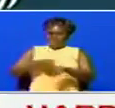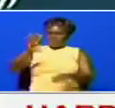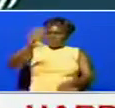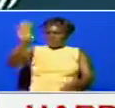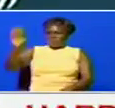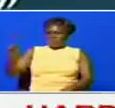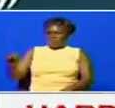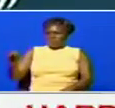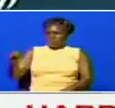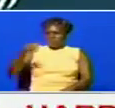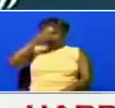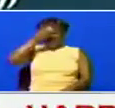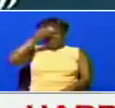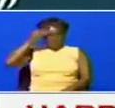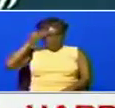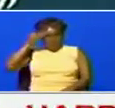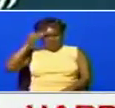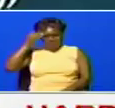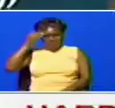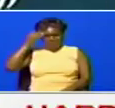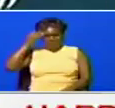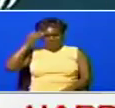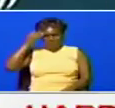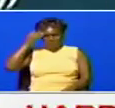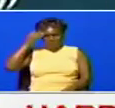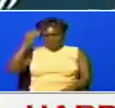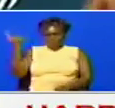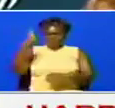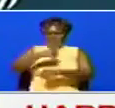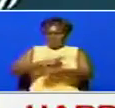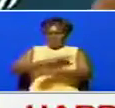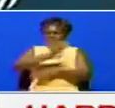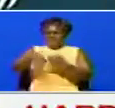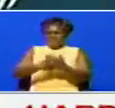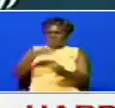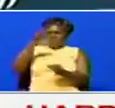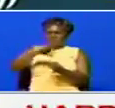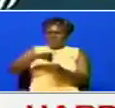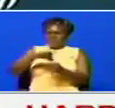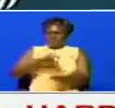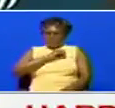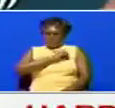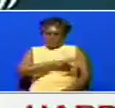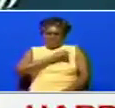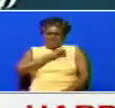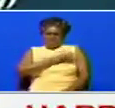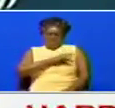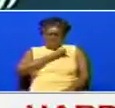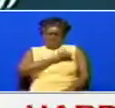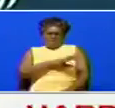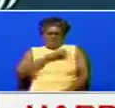to put behind the times and the days where every election would put fear in